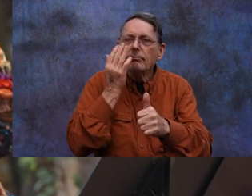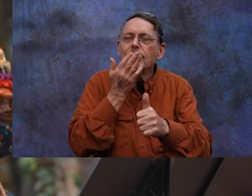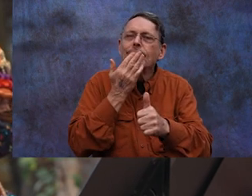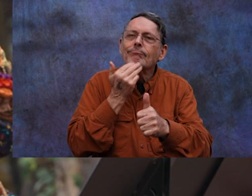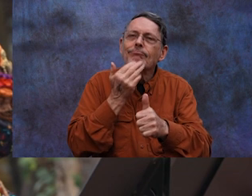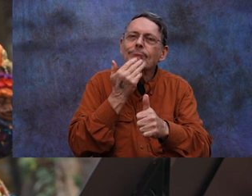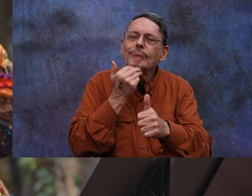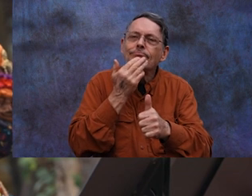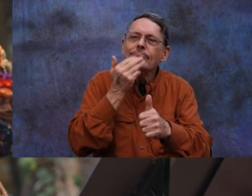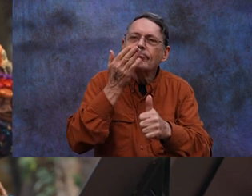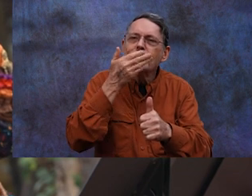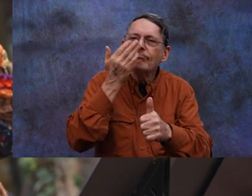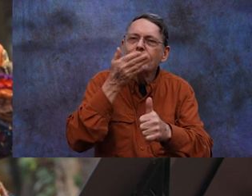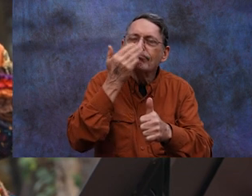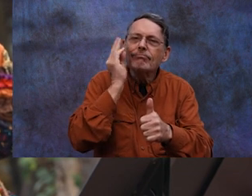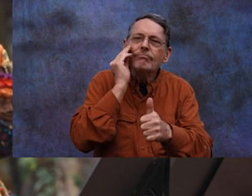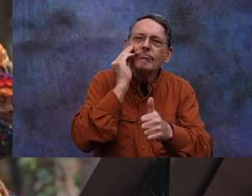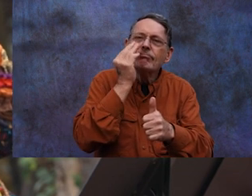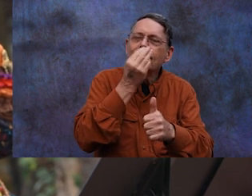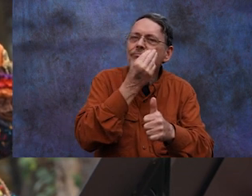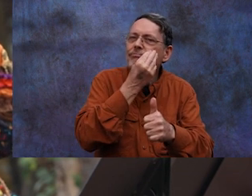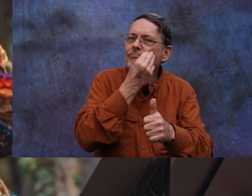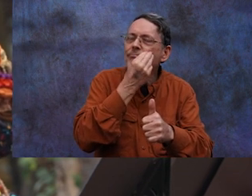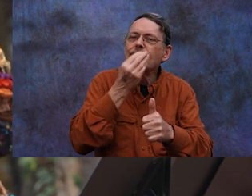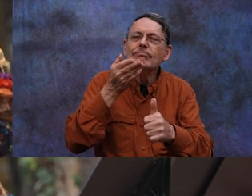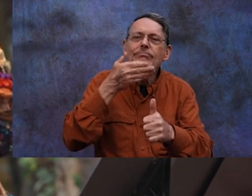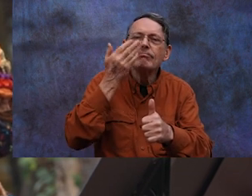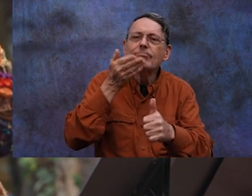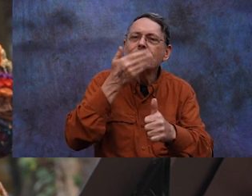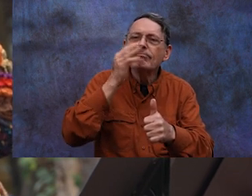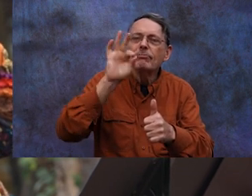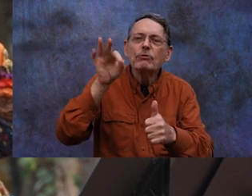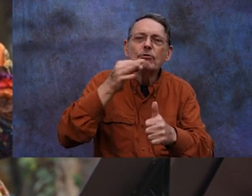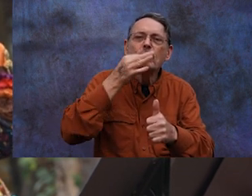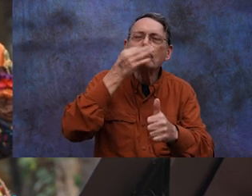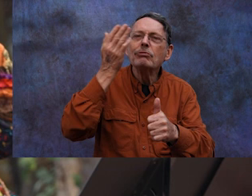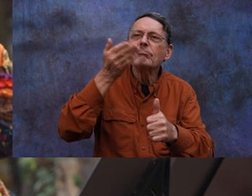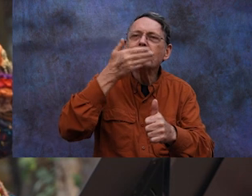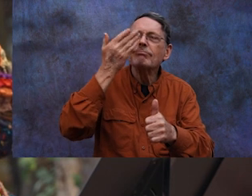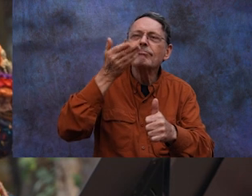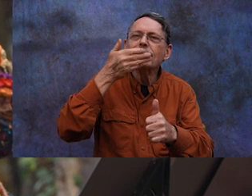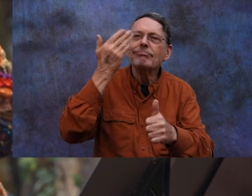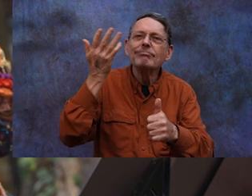The smell of blossom, the smell of fruit.